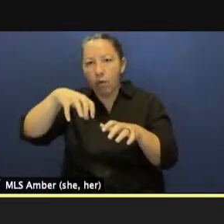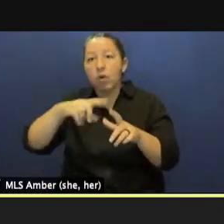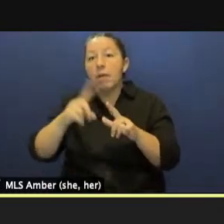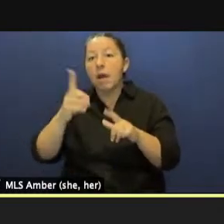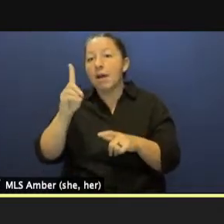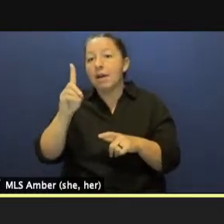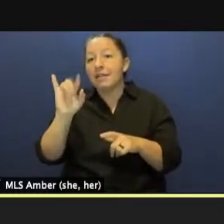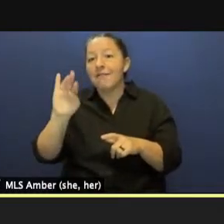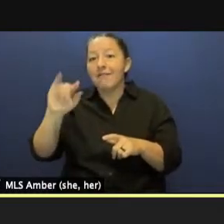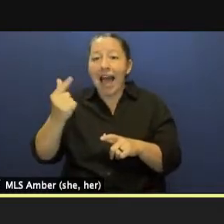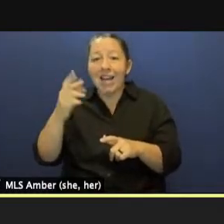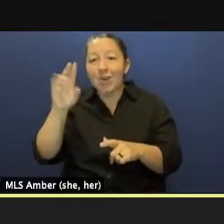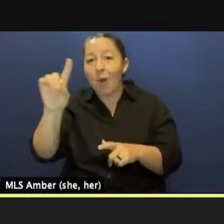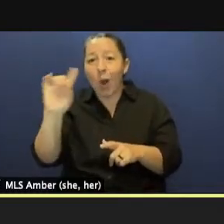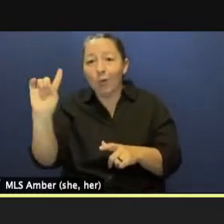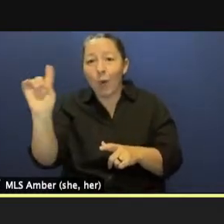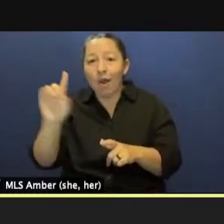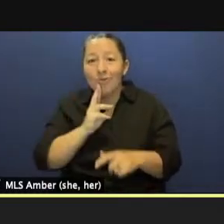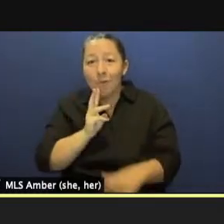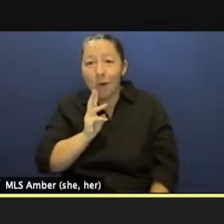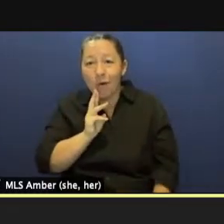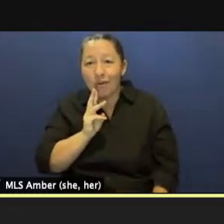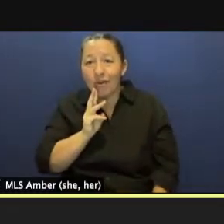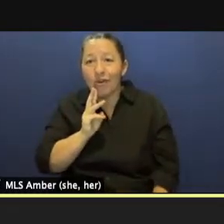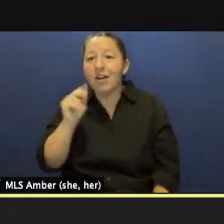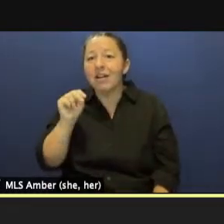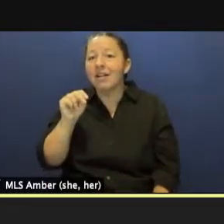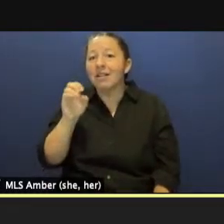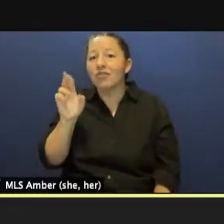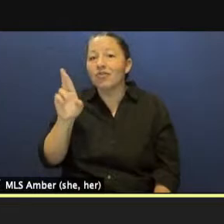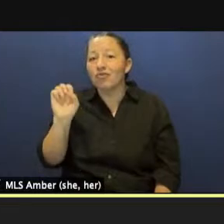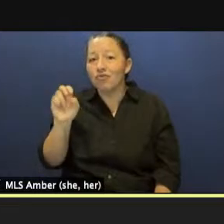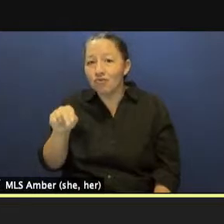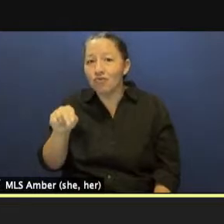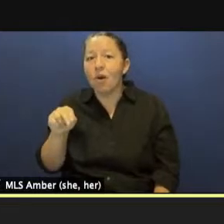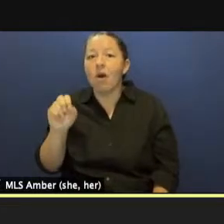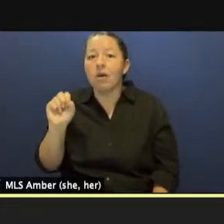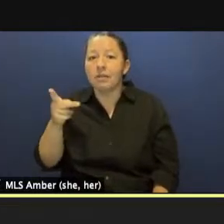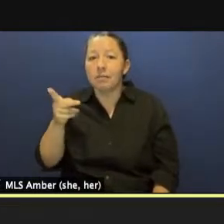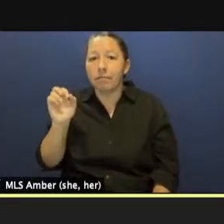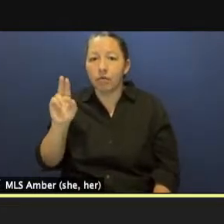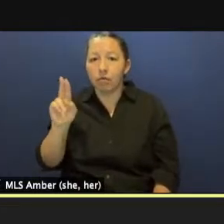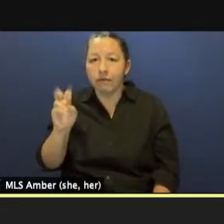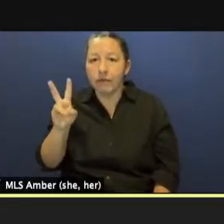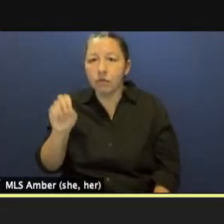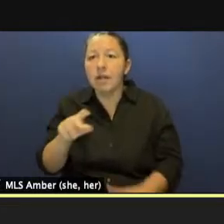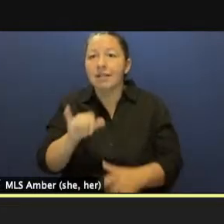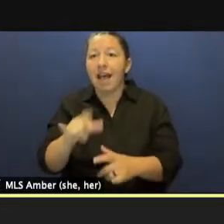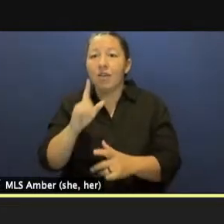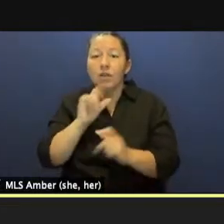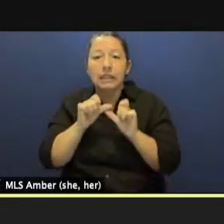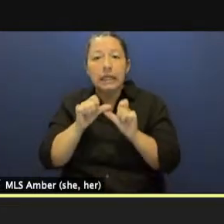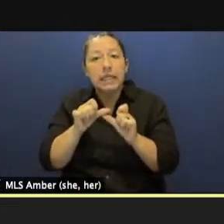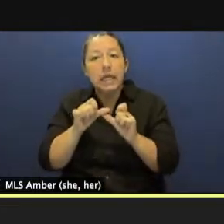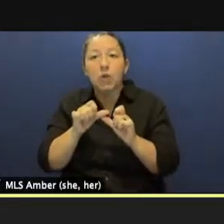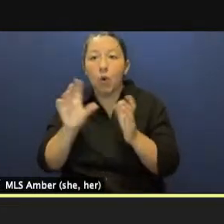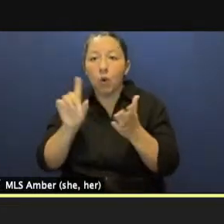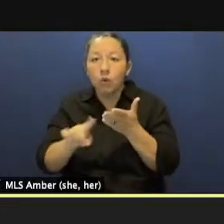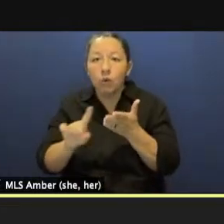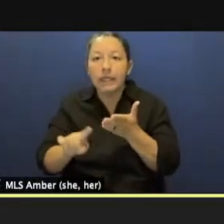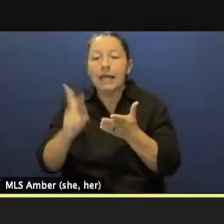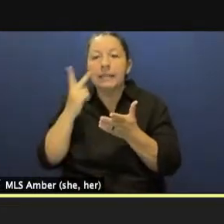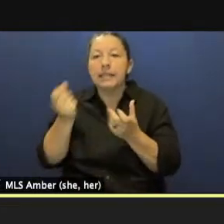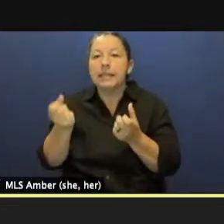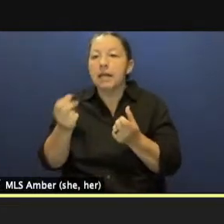neutron spectrometer system, which is something that we're looking at continuously while we're roving in order to be able to look at the neutron count